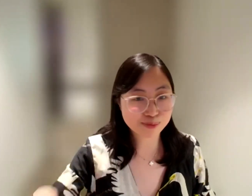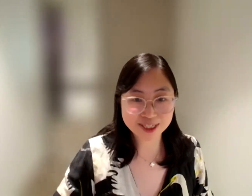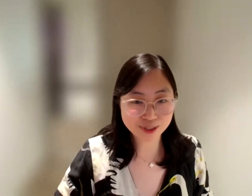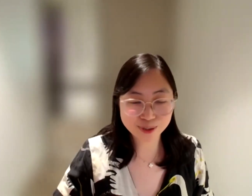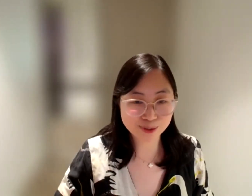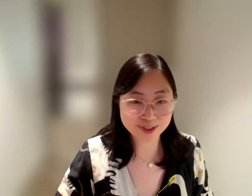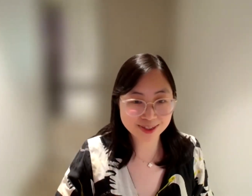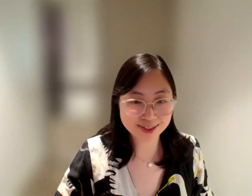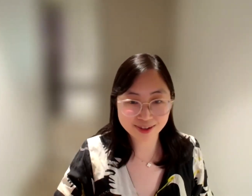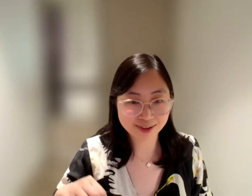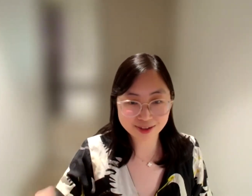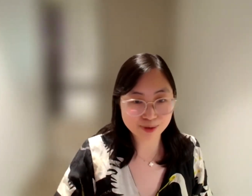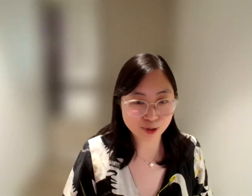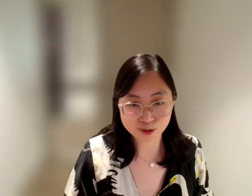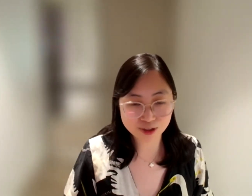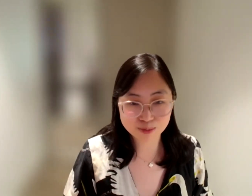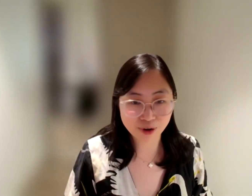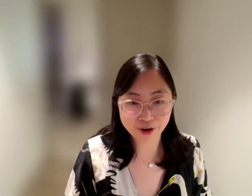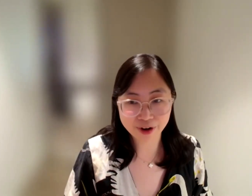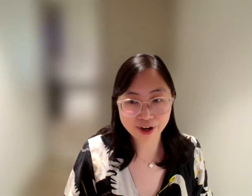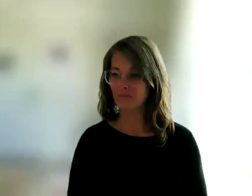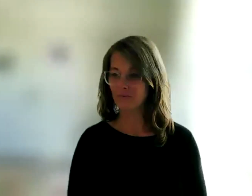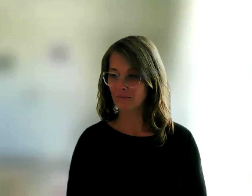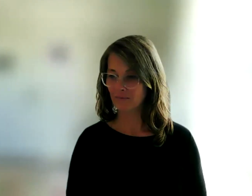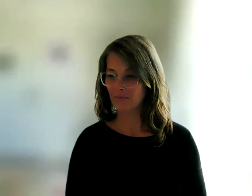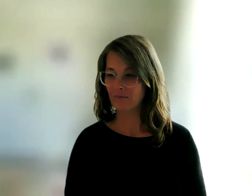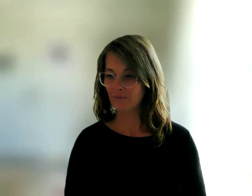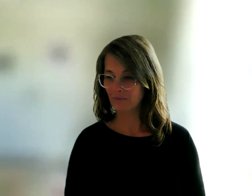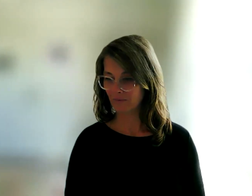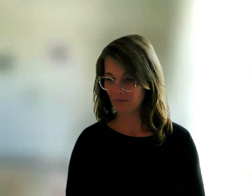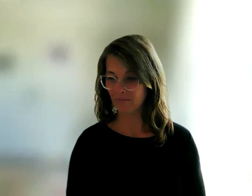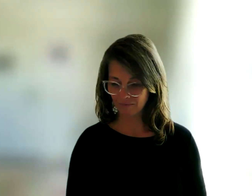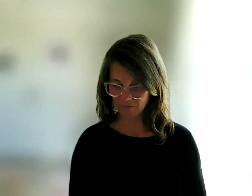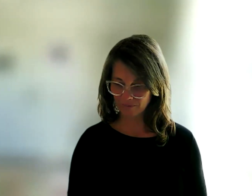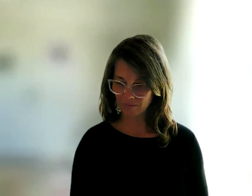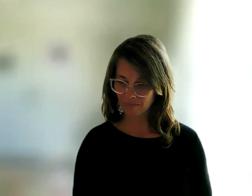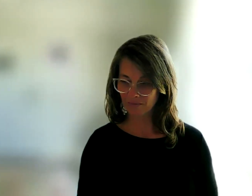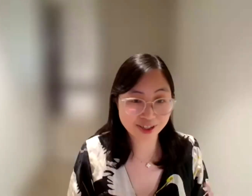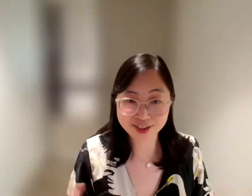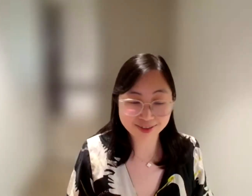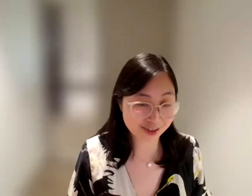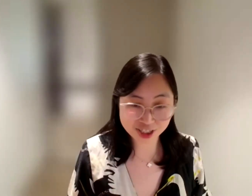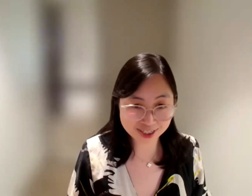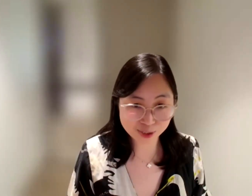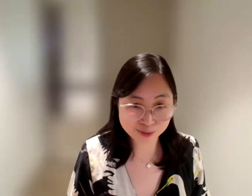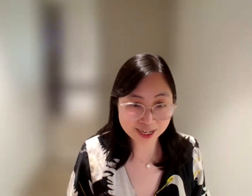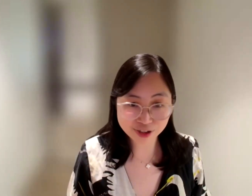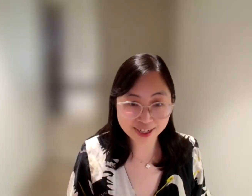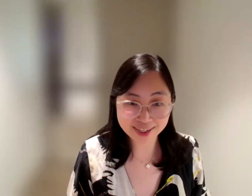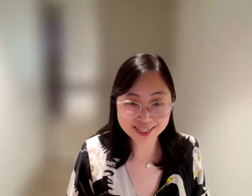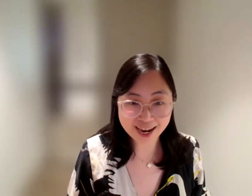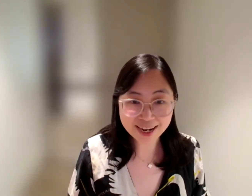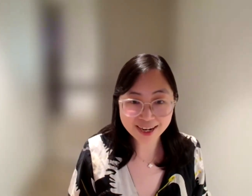and plopped into courses to be used tomorrow. Health professionals can do the Just Include